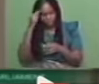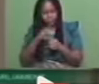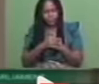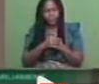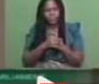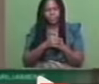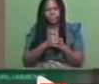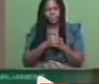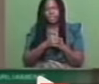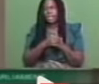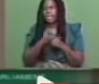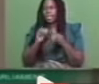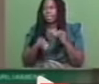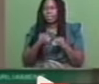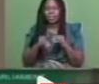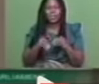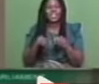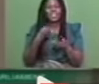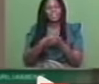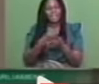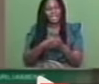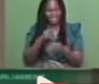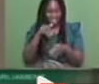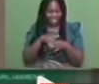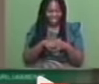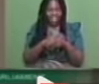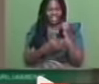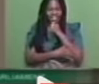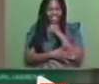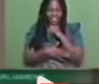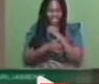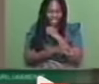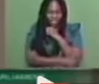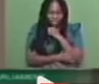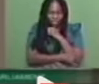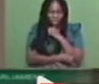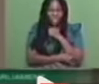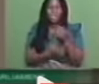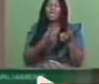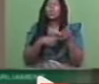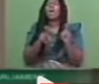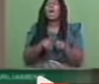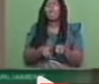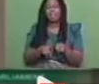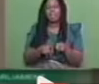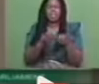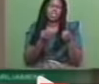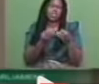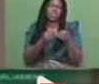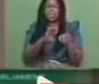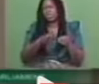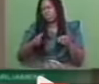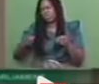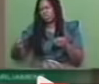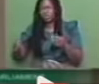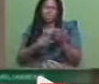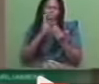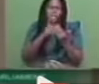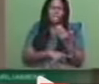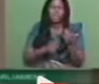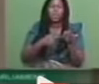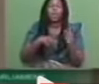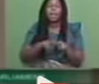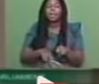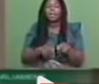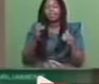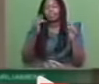in the country. You could guess what became of that project also. It gets worse because 2 years